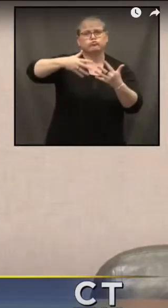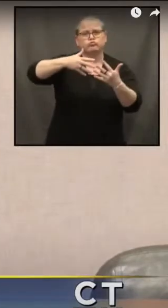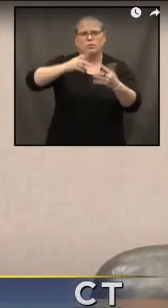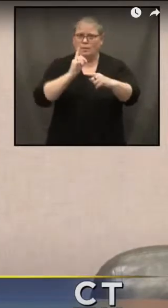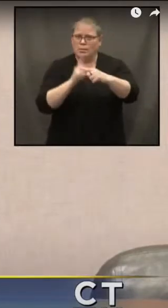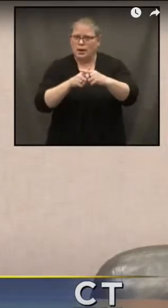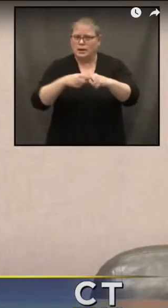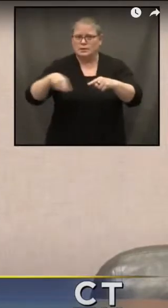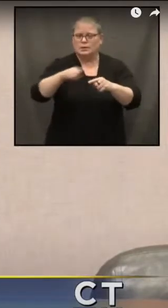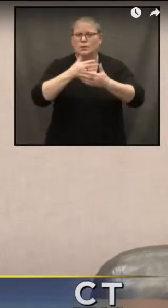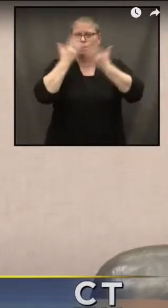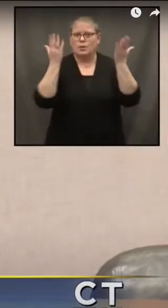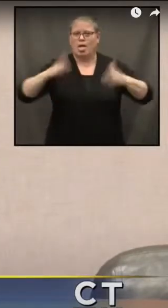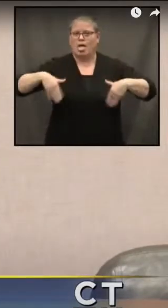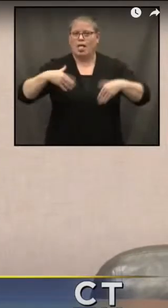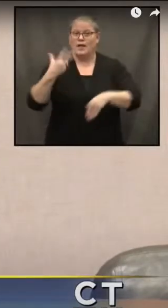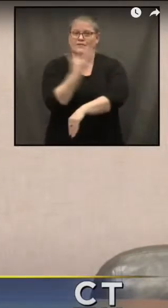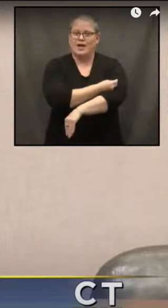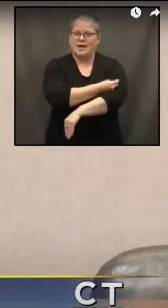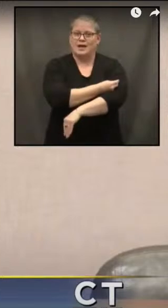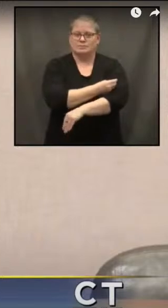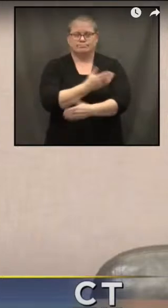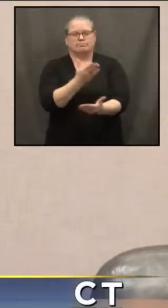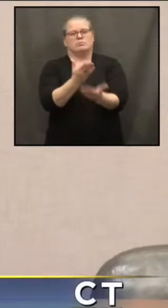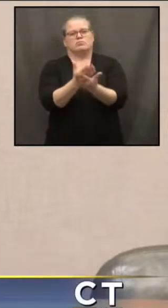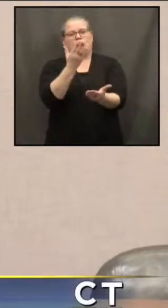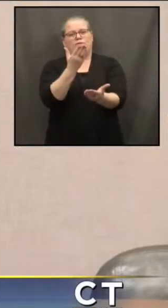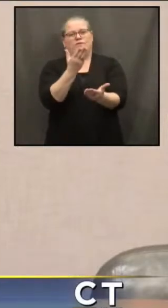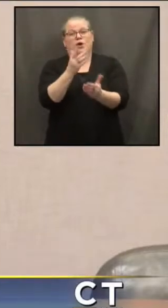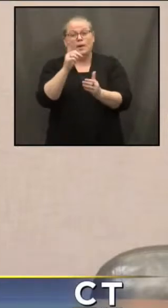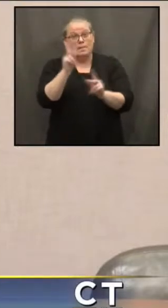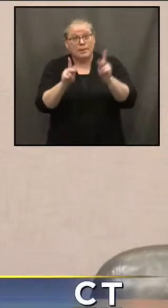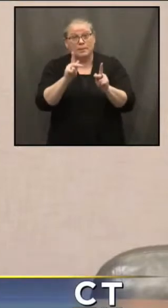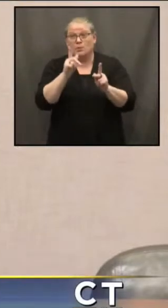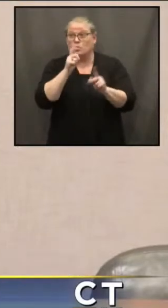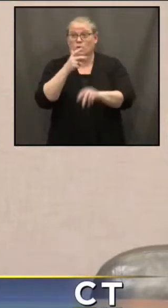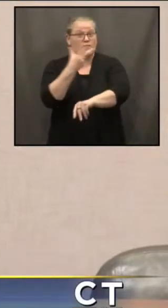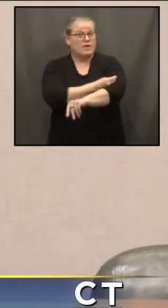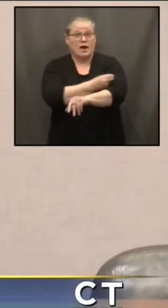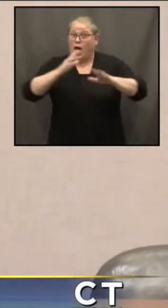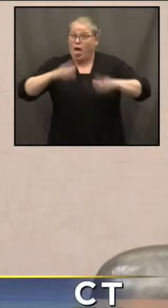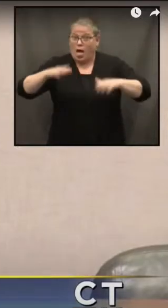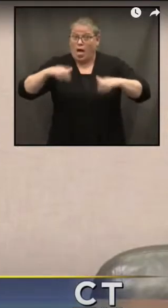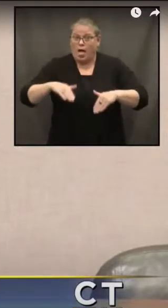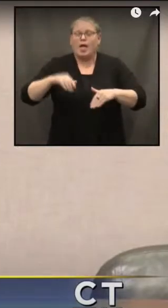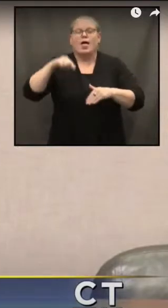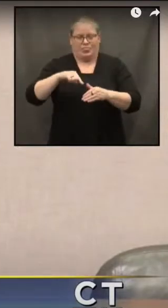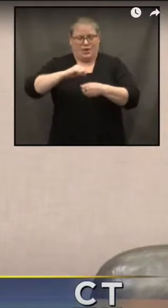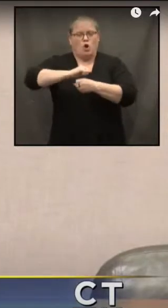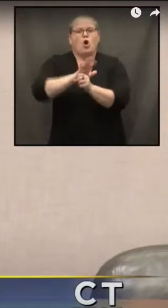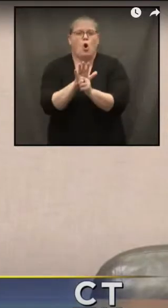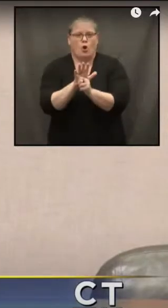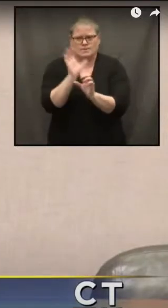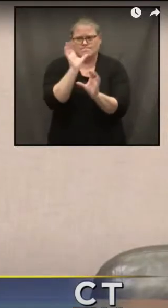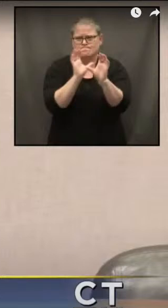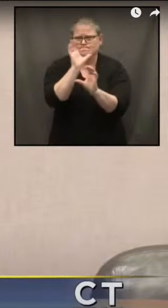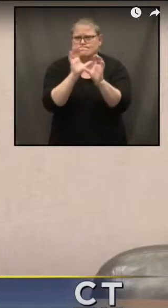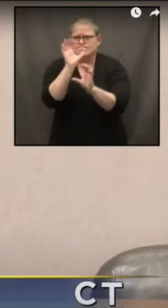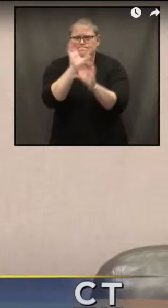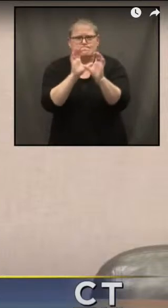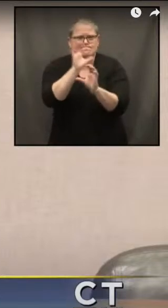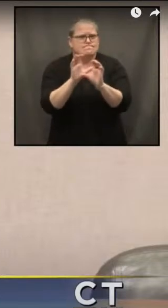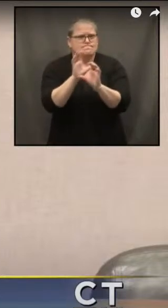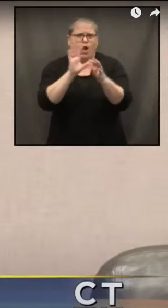to us that this virus will find the unvaccinated. And so if you've still been on the fence, I would